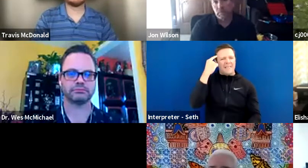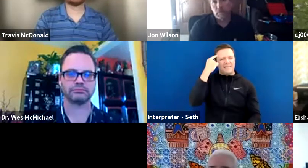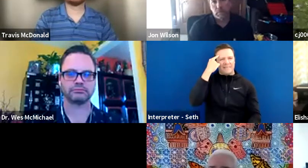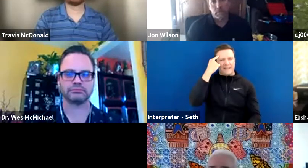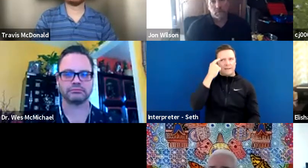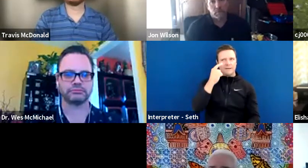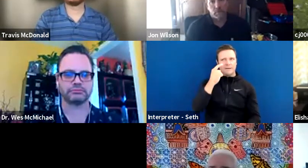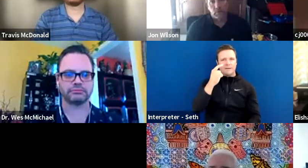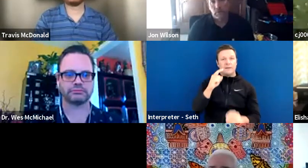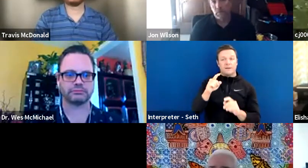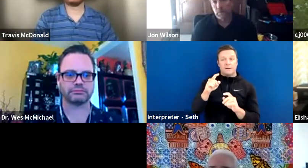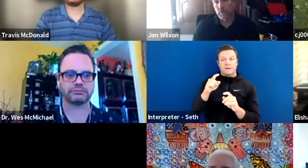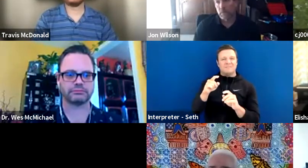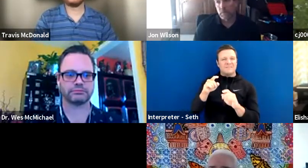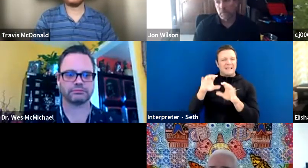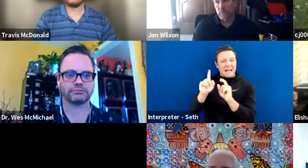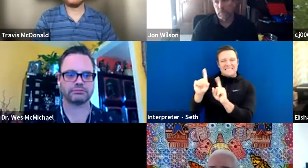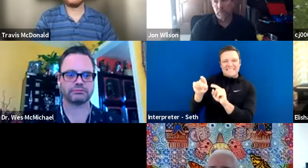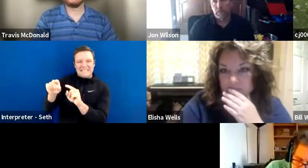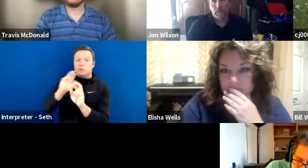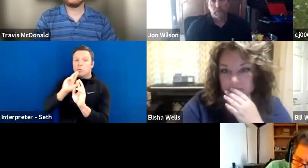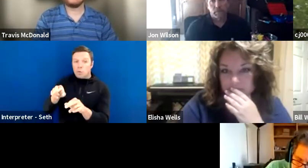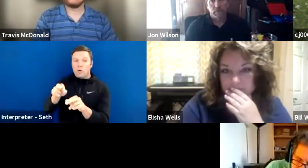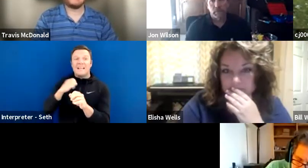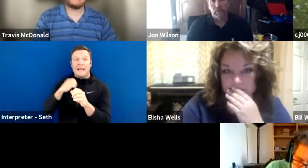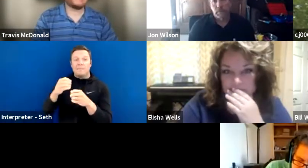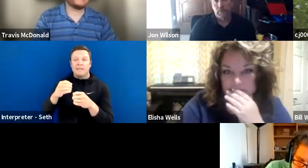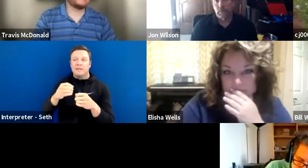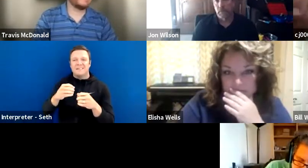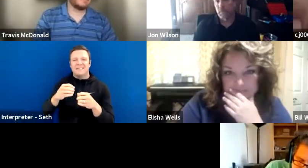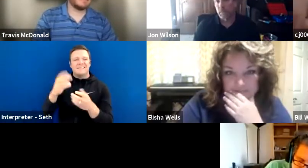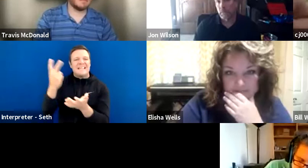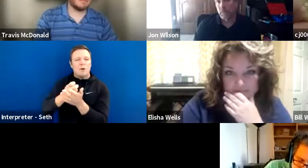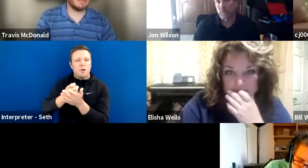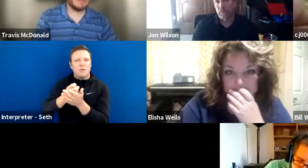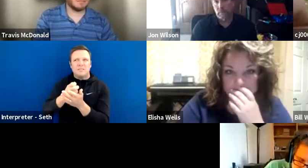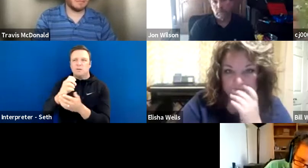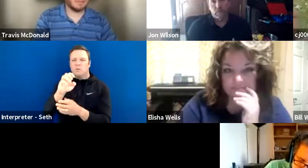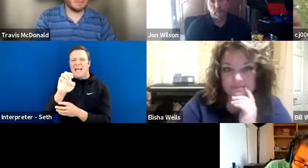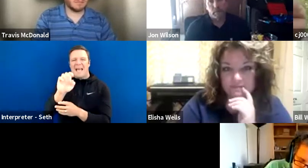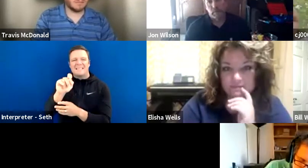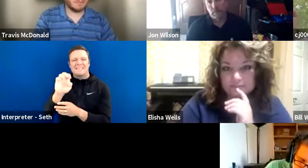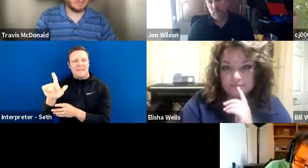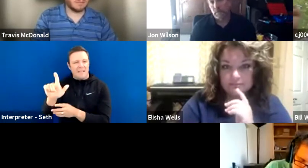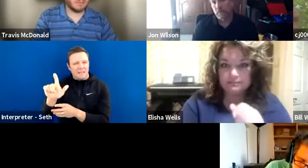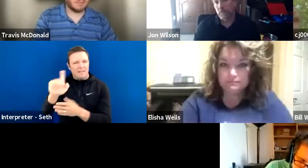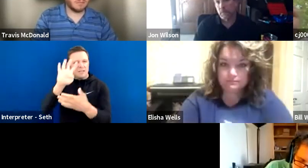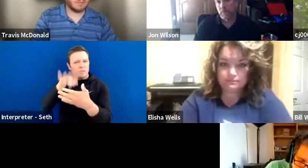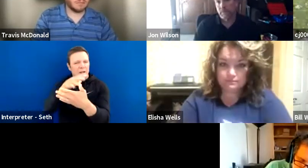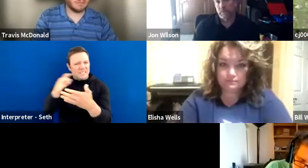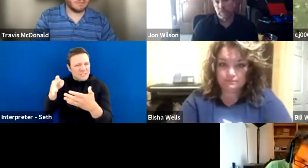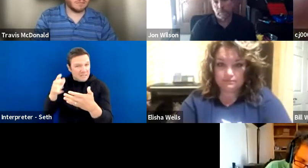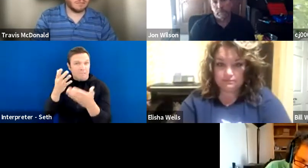the attendance report does come in an Excel spreadsheet of some sort. And so I don't know if that spreadsheet could